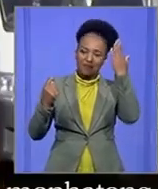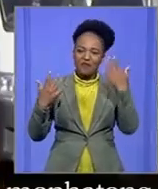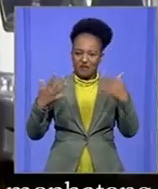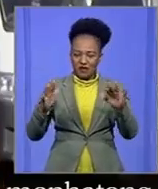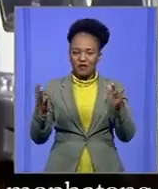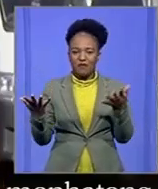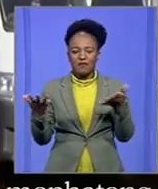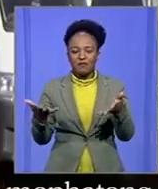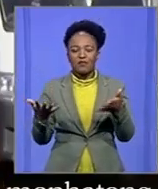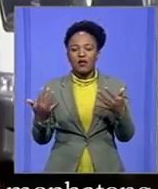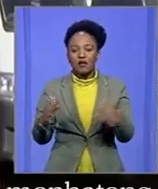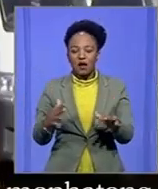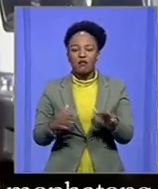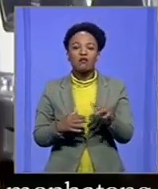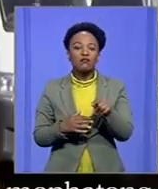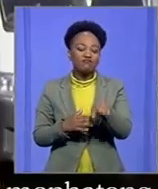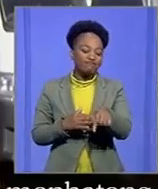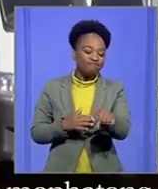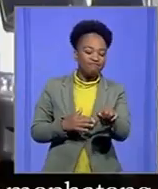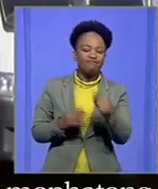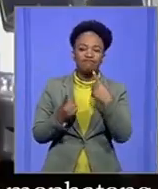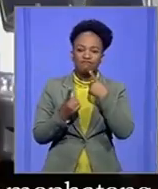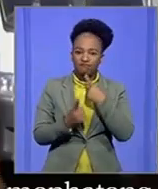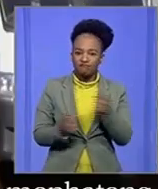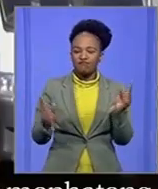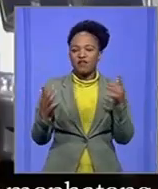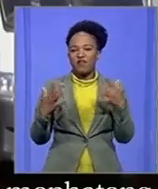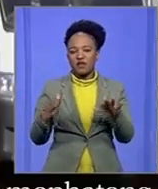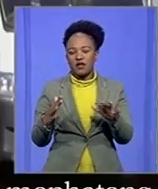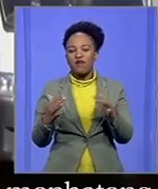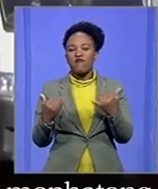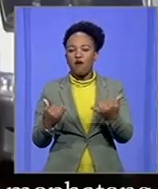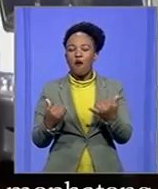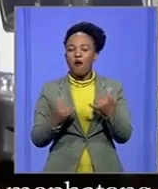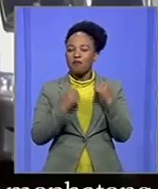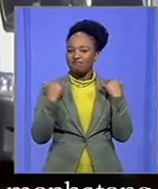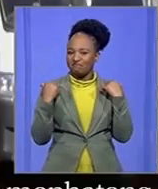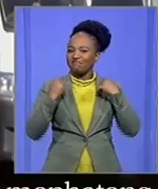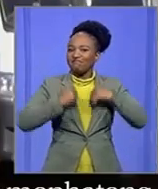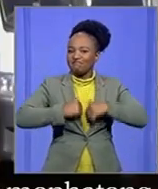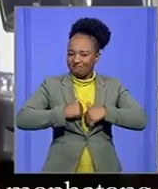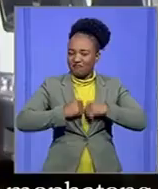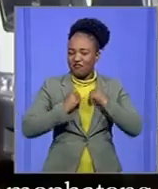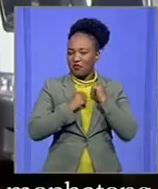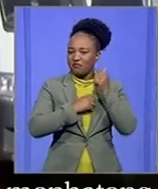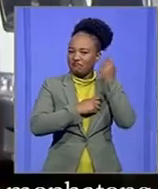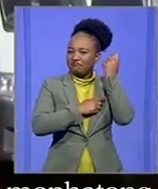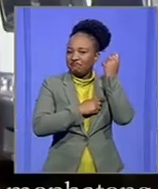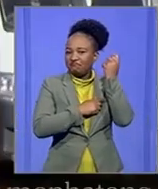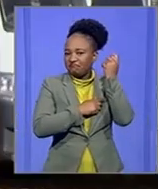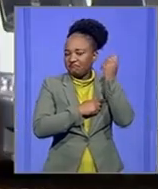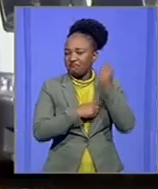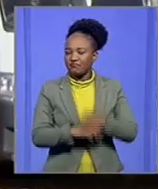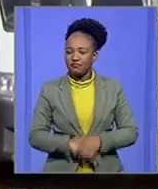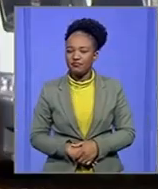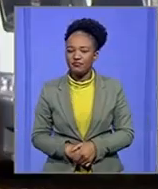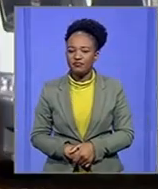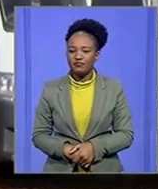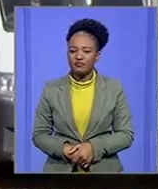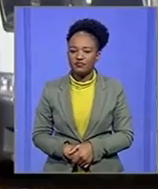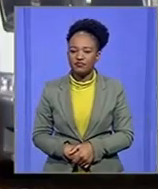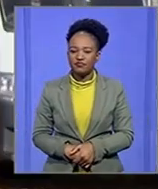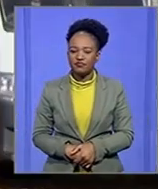magoši e fepego mo bekeng ye malebana le sehla sa dikoma. Nna ke Koketšo Motau wa ditaba tša SABC Mafefe.